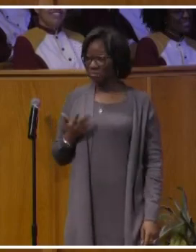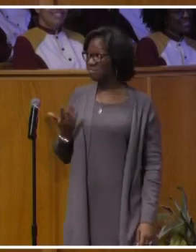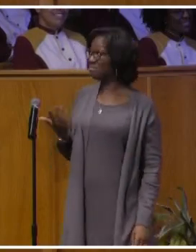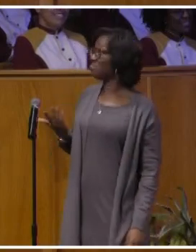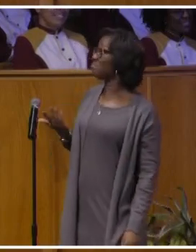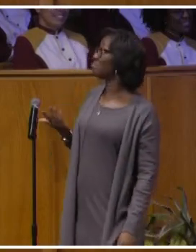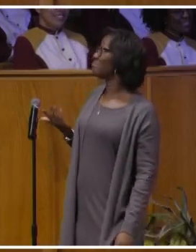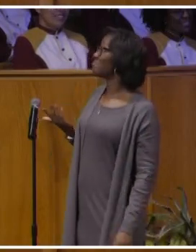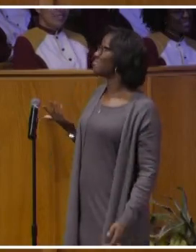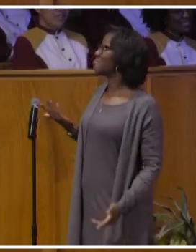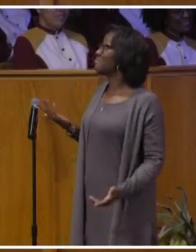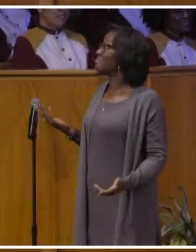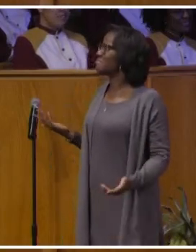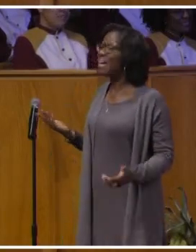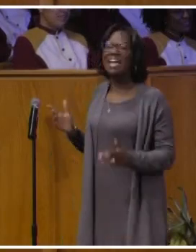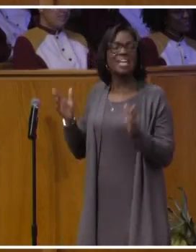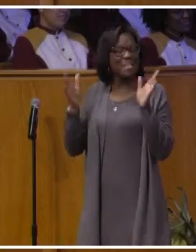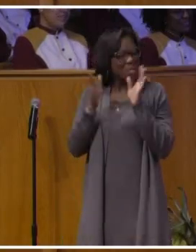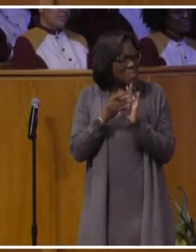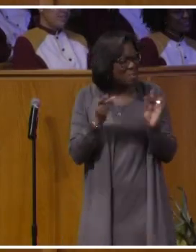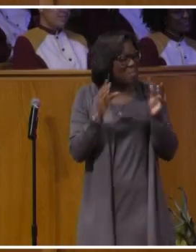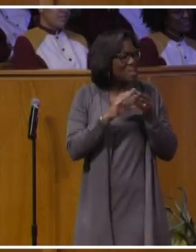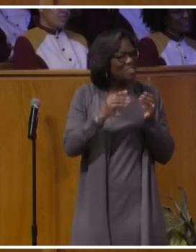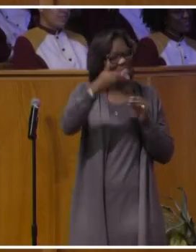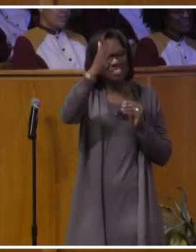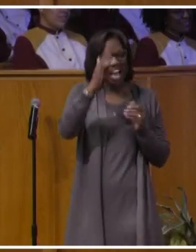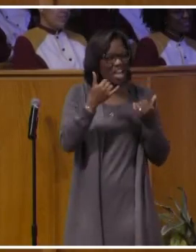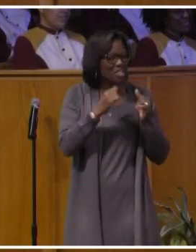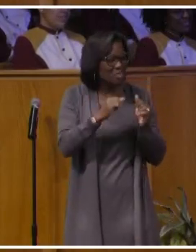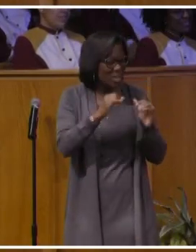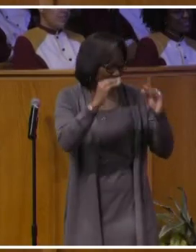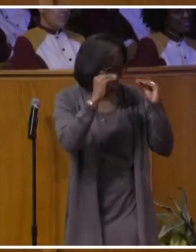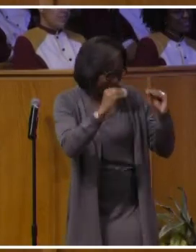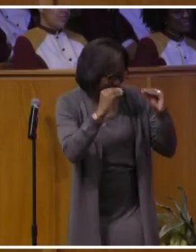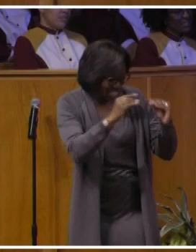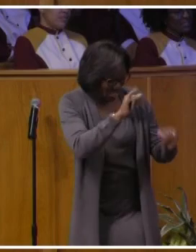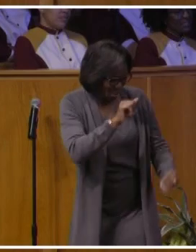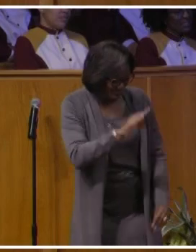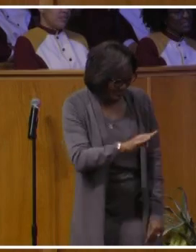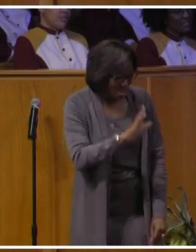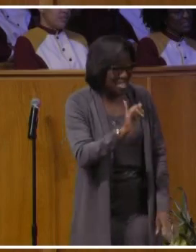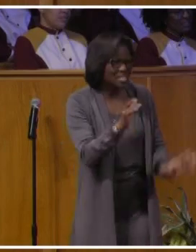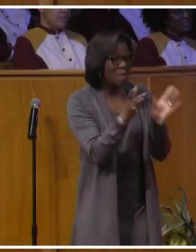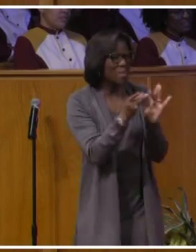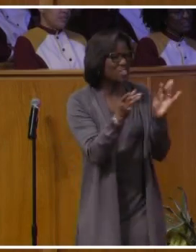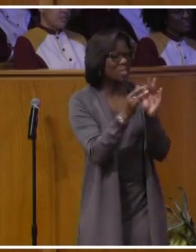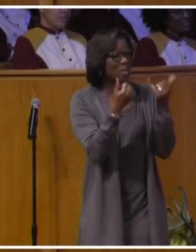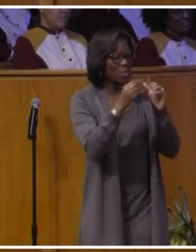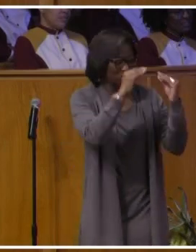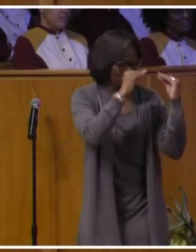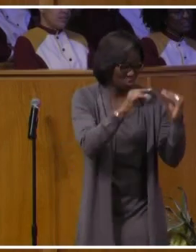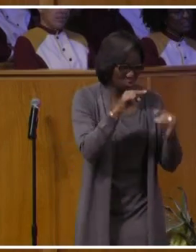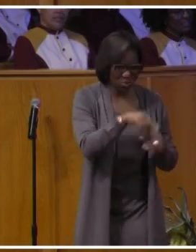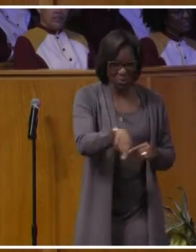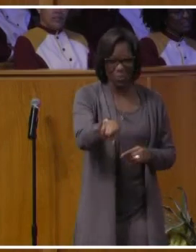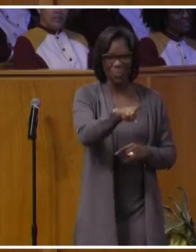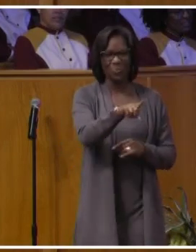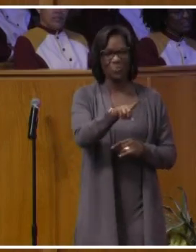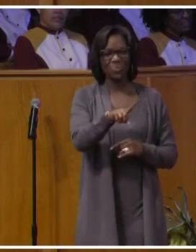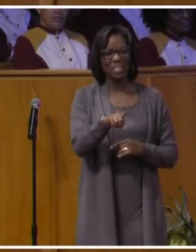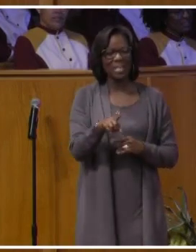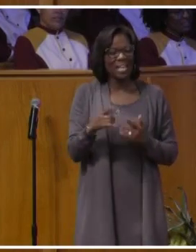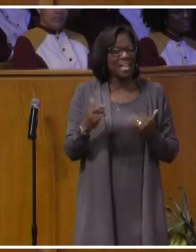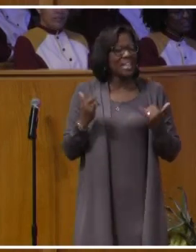God. And the message God is trying to get to Job is the message I'm trying to get to you.